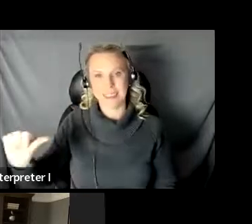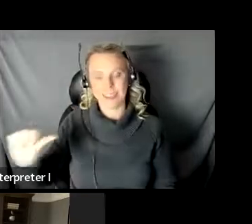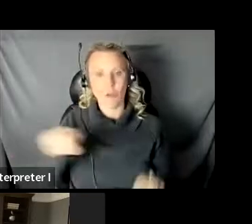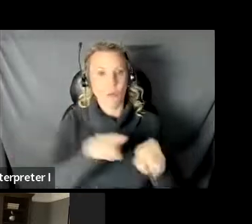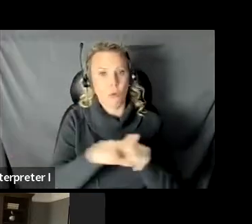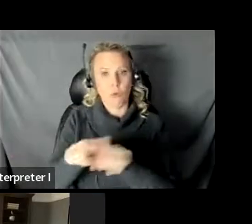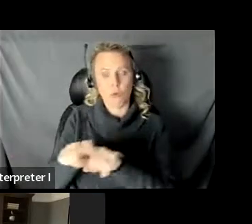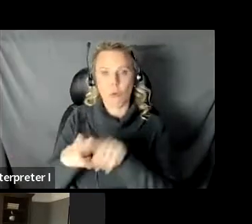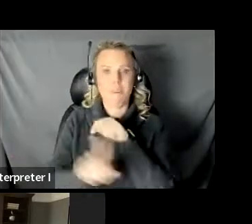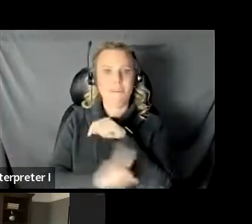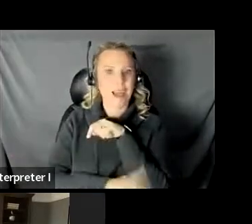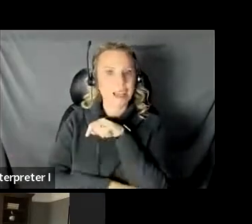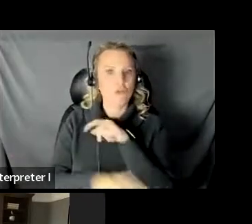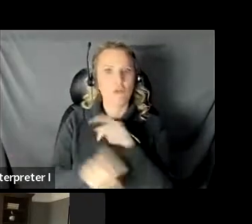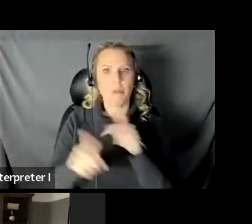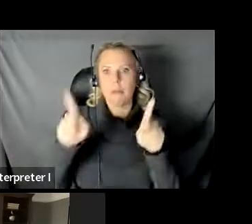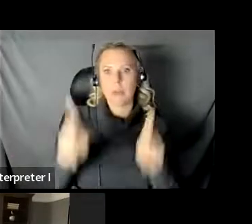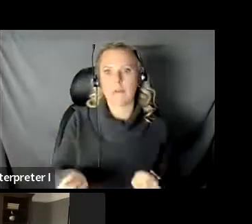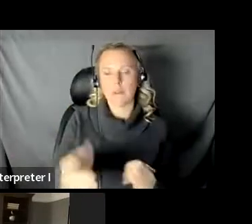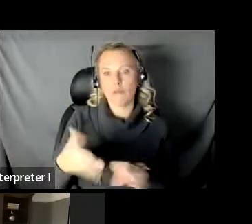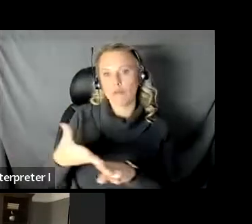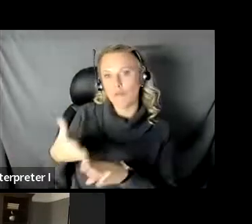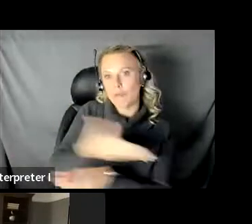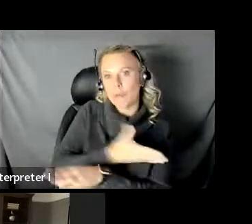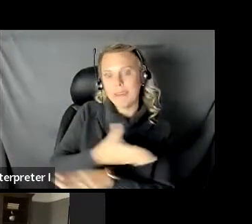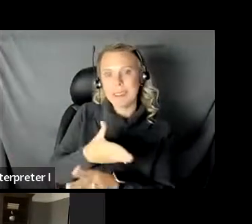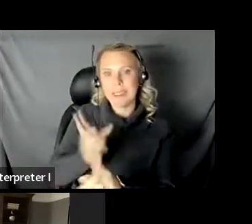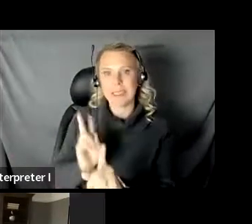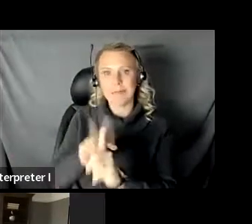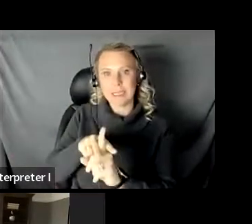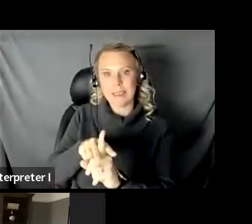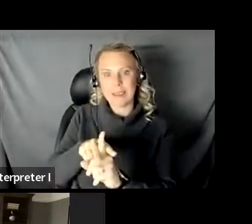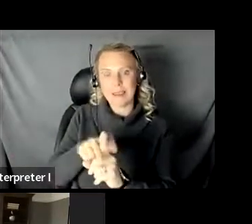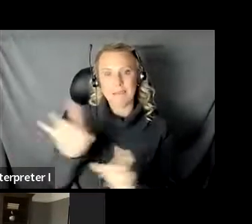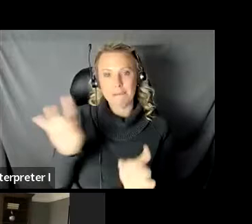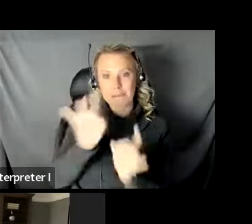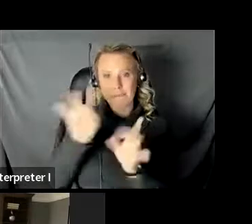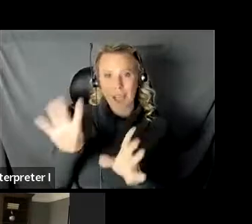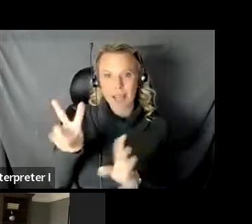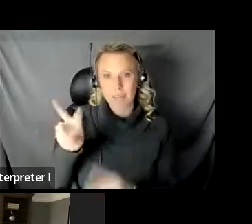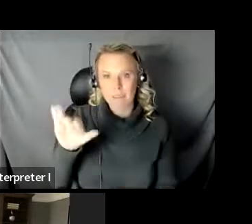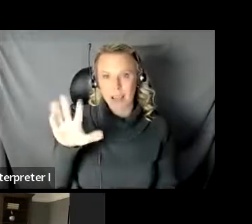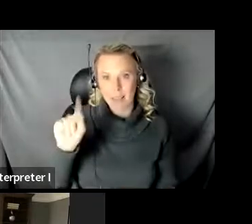Additionally, violation by an individual previously convicted of a violent